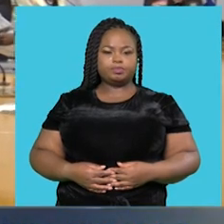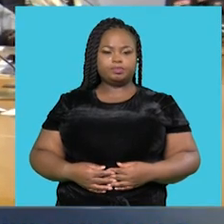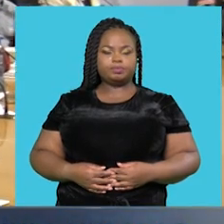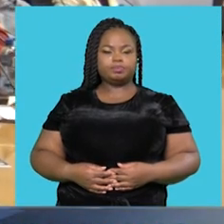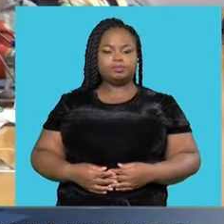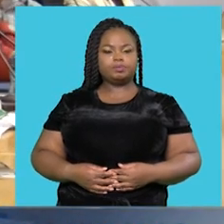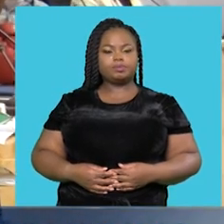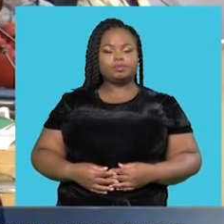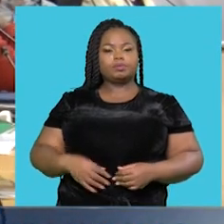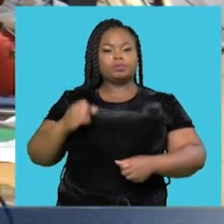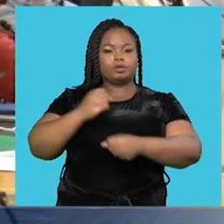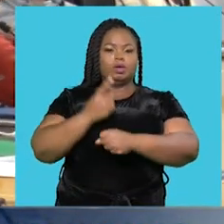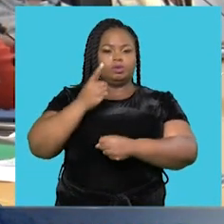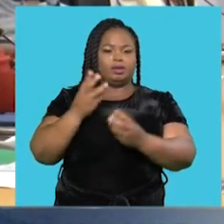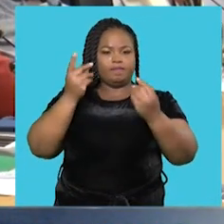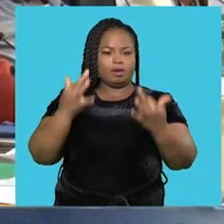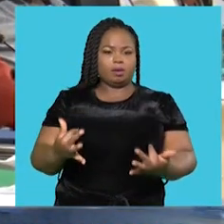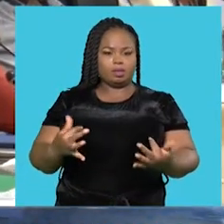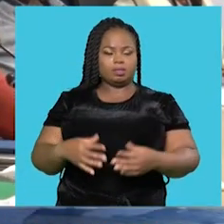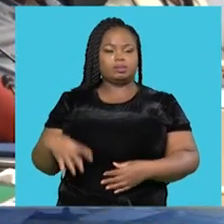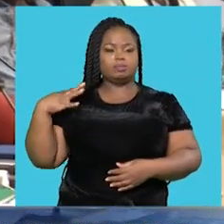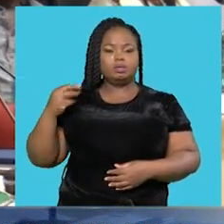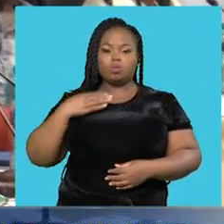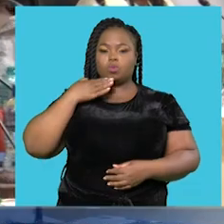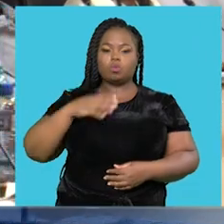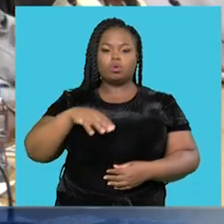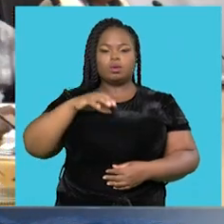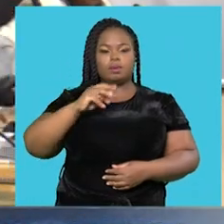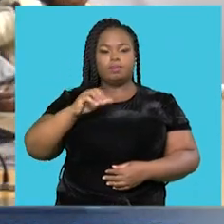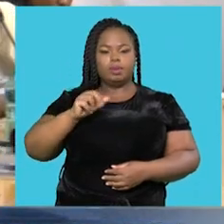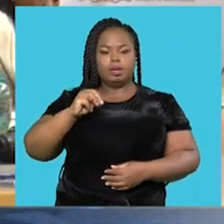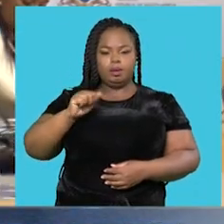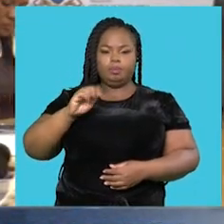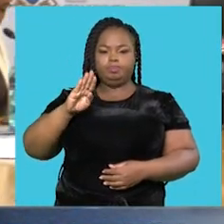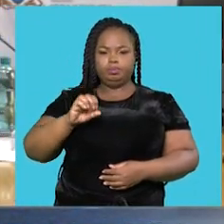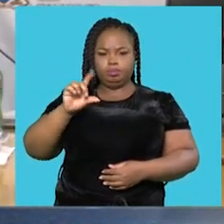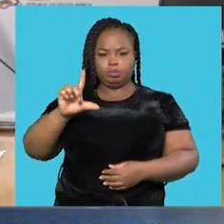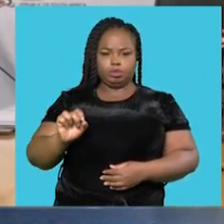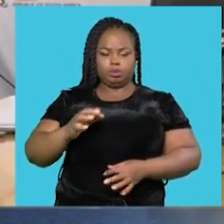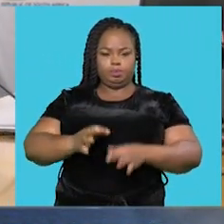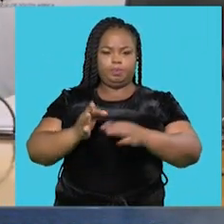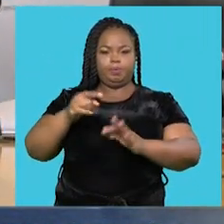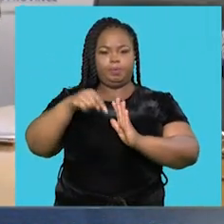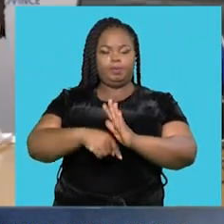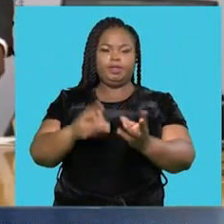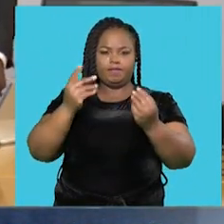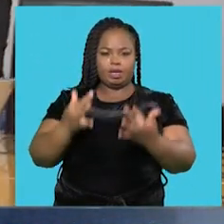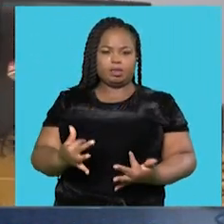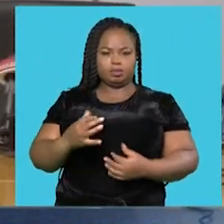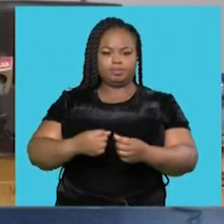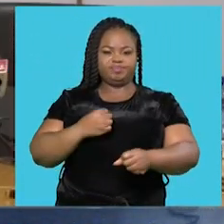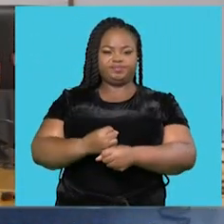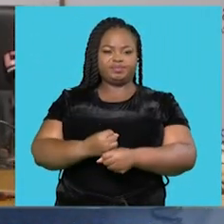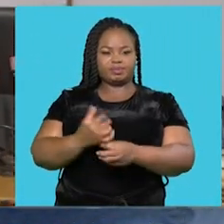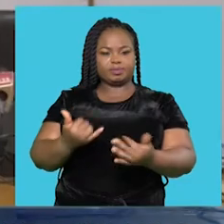Letona la Gauteng la lefapha la ditšhelete e leng Jacob Mamabolo o fane ka ditekanyetso tsa go qetela phetelong ya